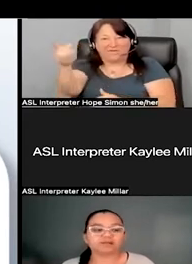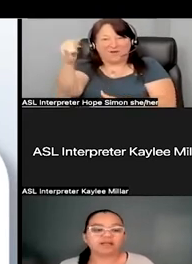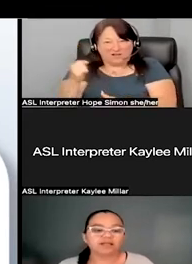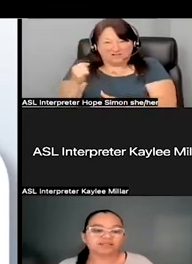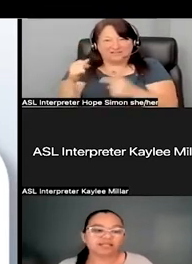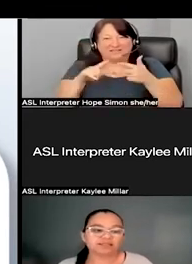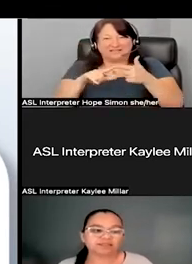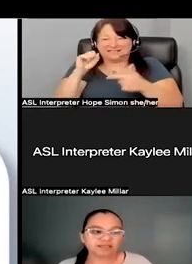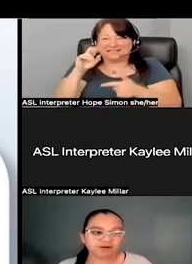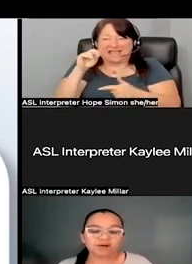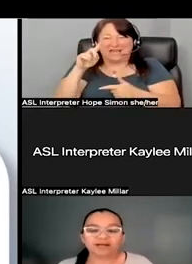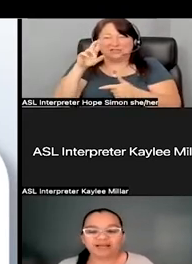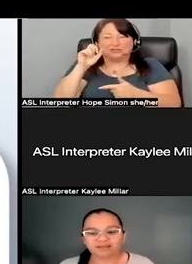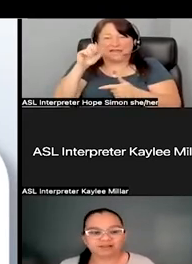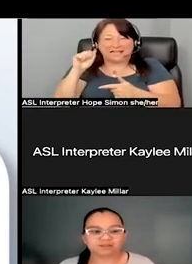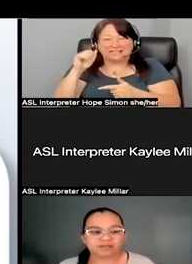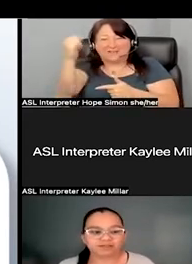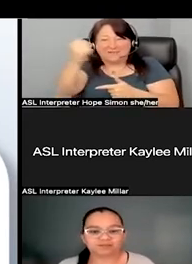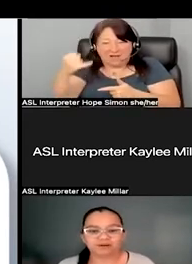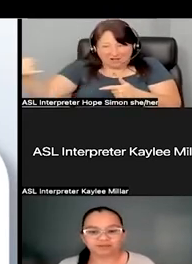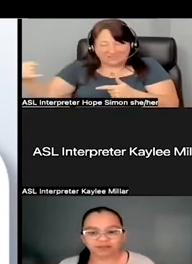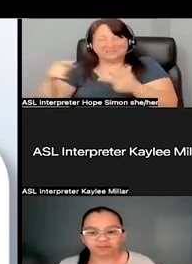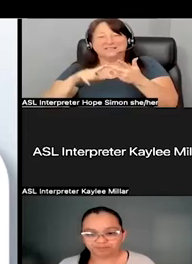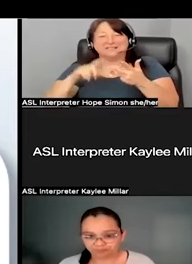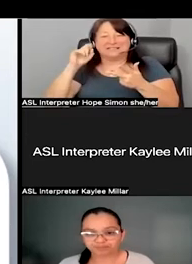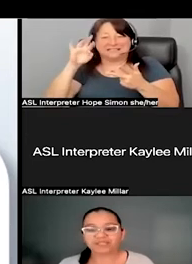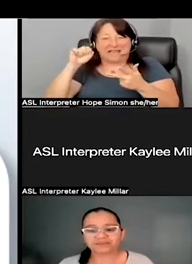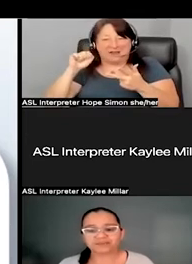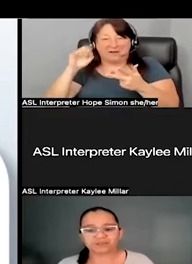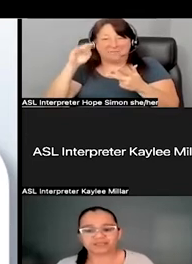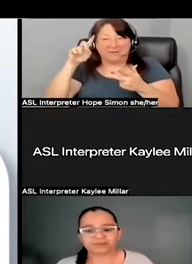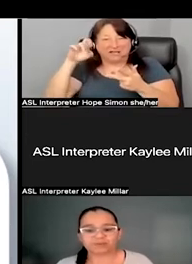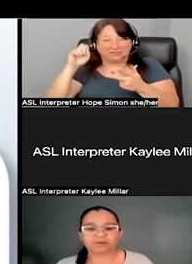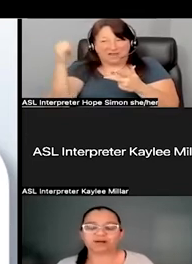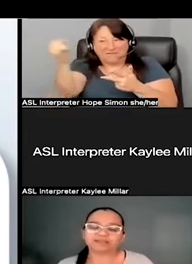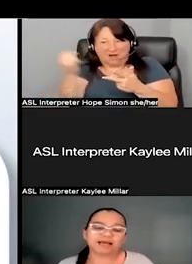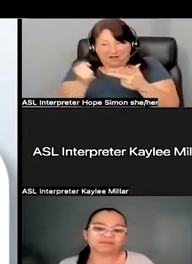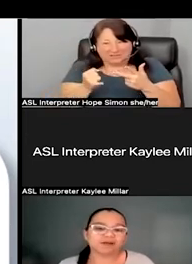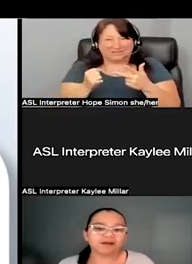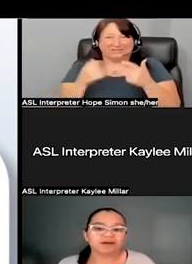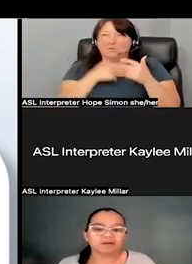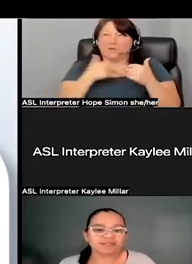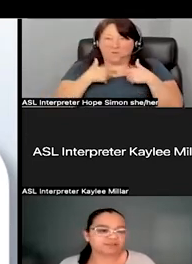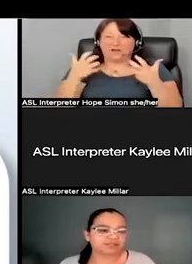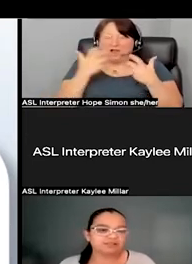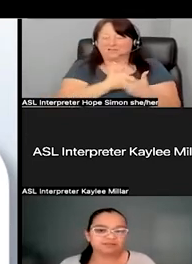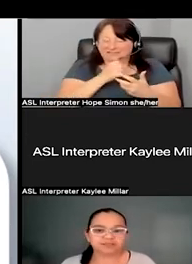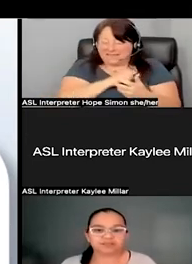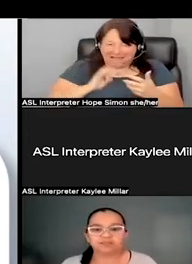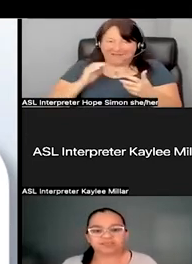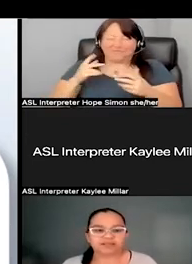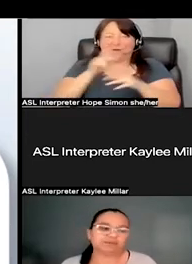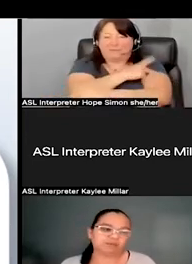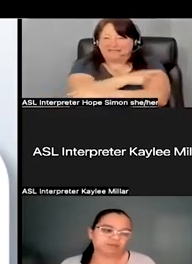Fault, the Santa Susana Fault, and the Sierra Madre Fault. So definitely a place where we want our staff, our patients, our